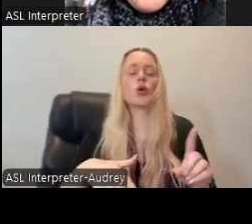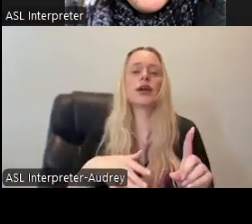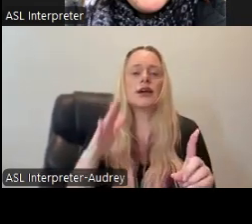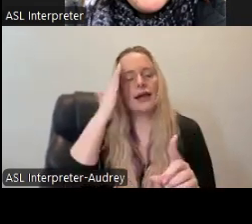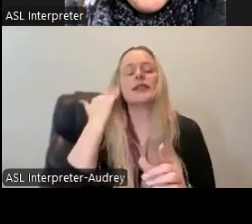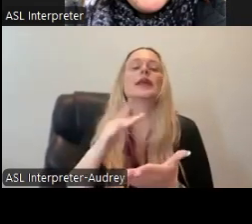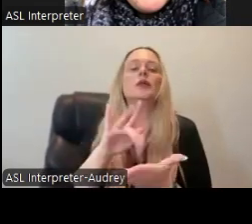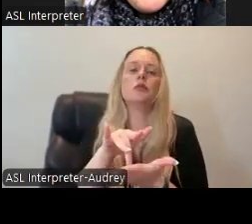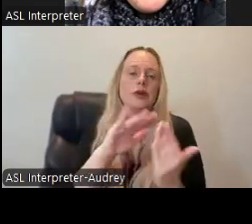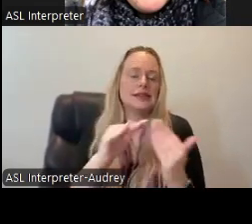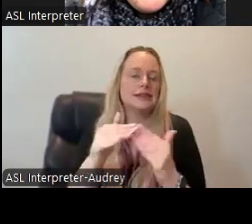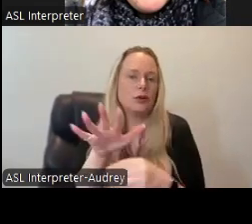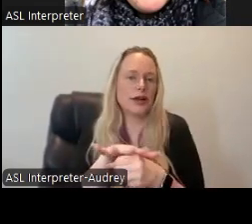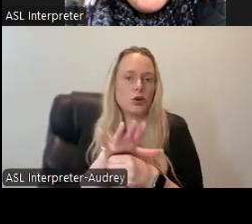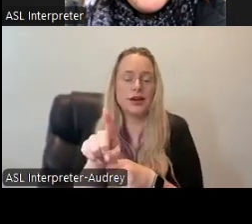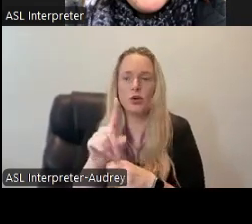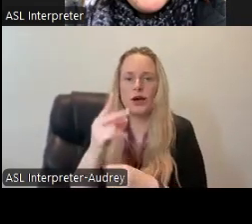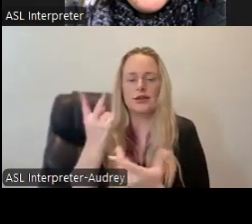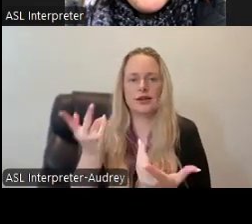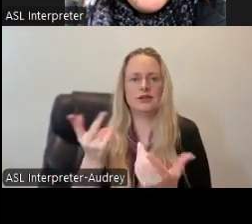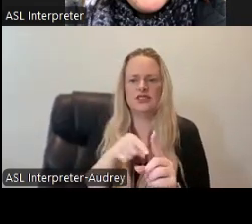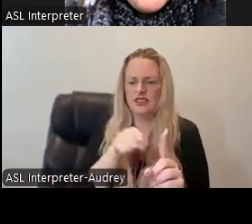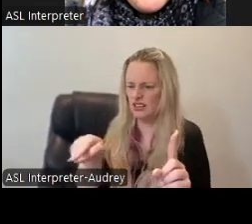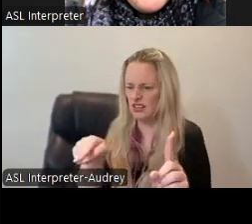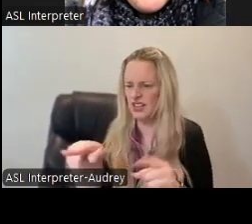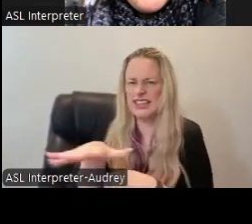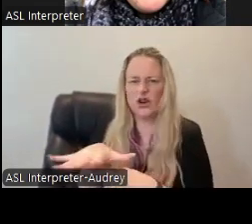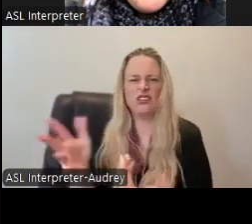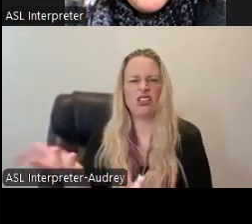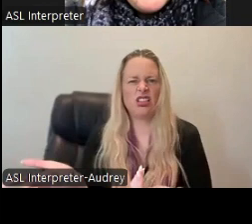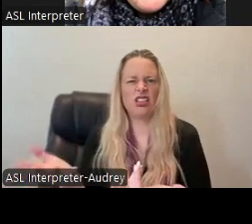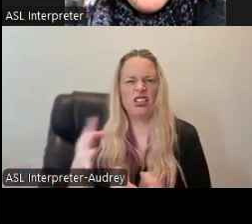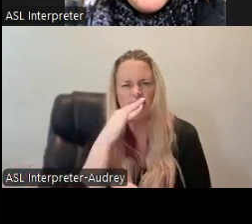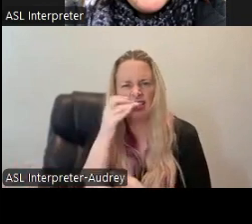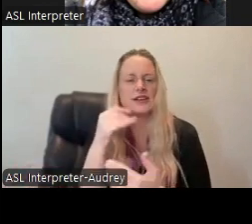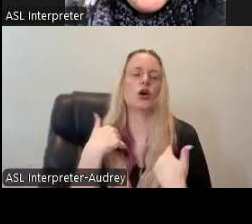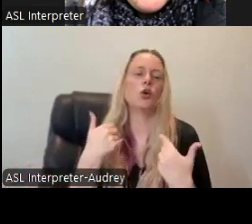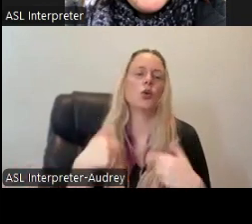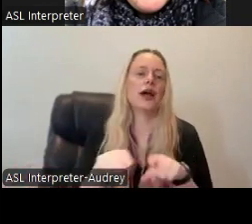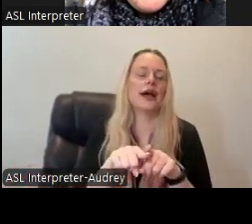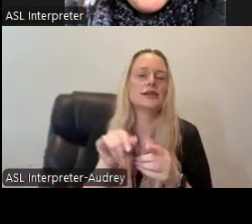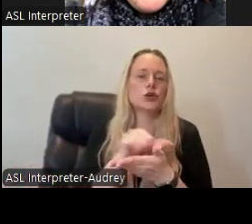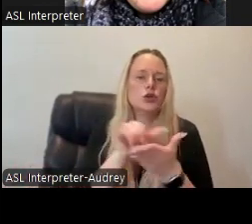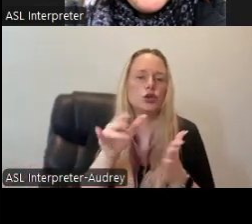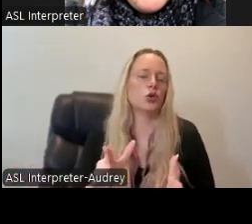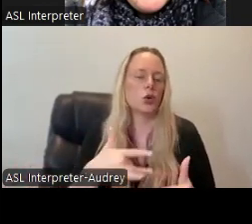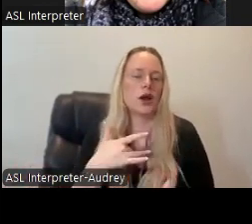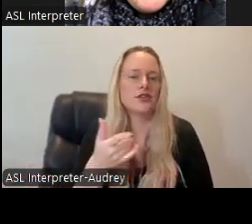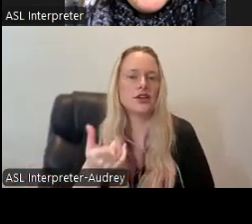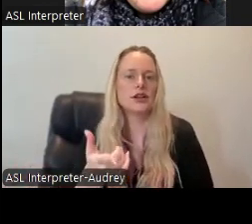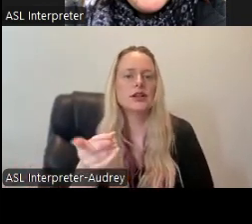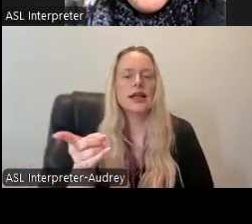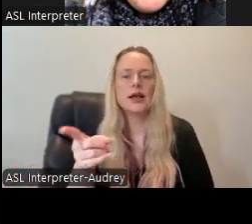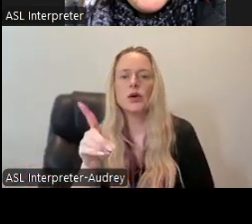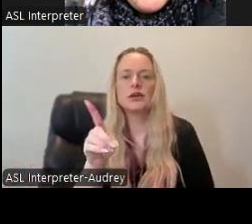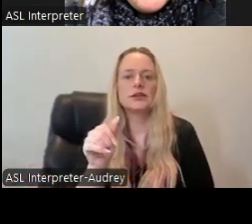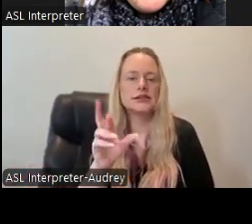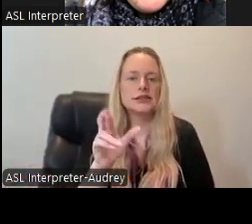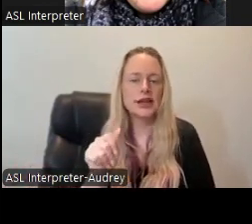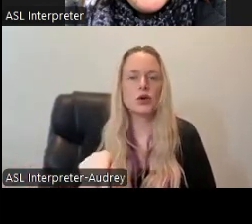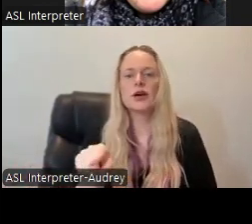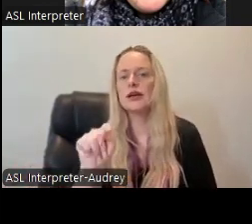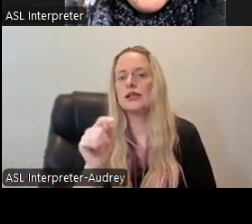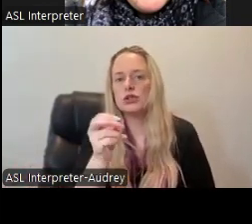area. And so you kind of get to this vacuum there. And so as a New Yorker, I think that kind of what Dara said and what Tony was speaking